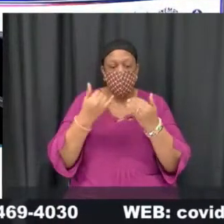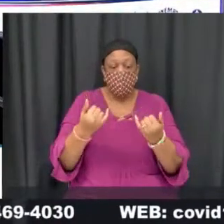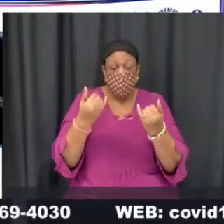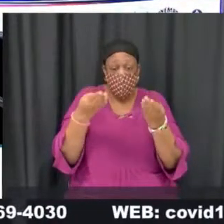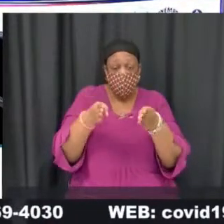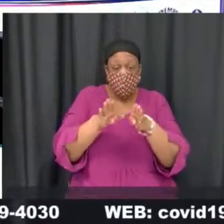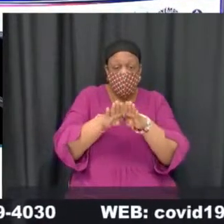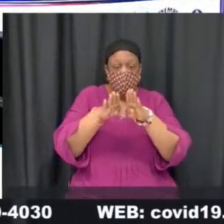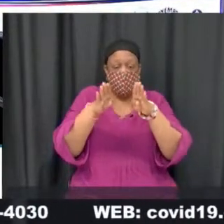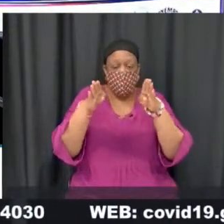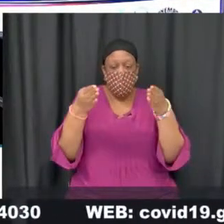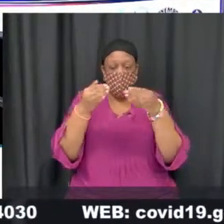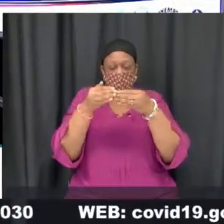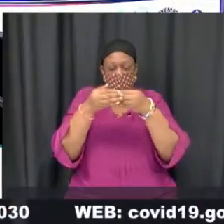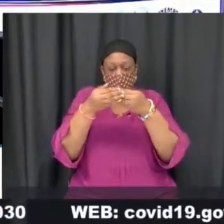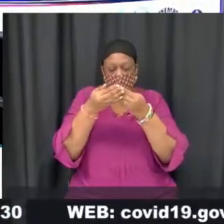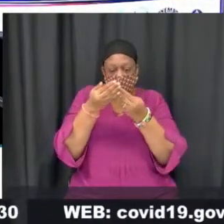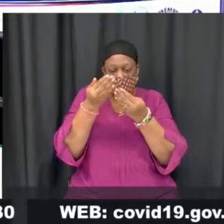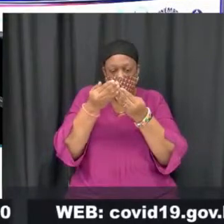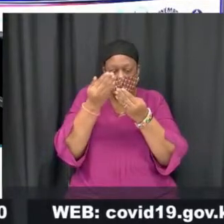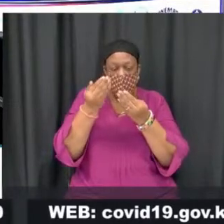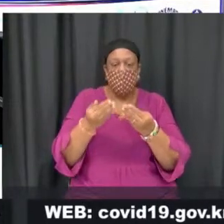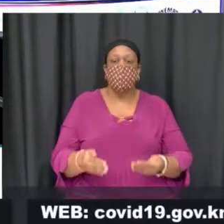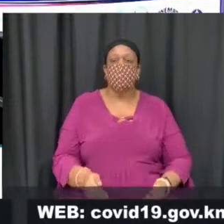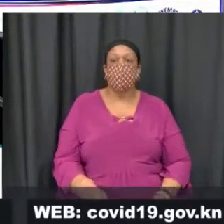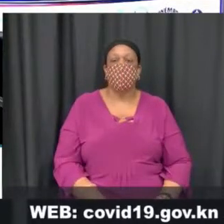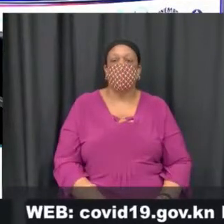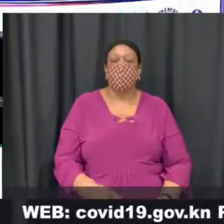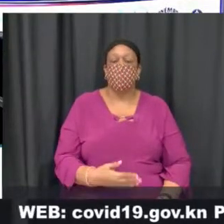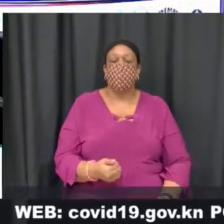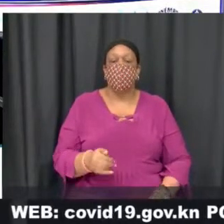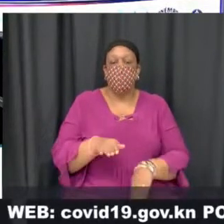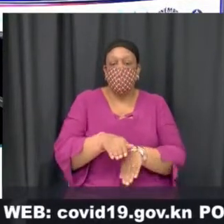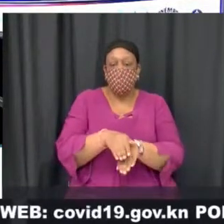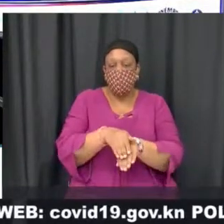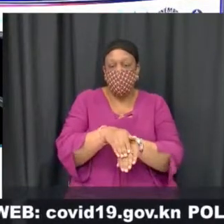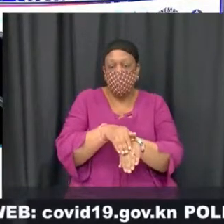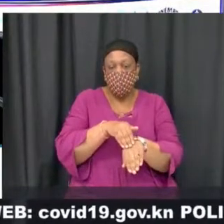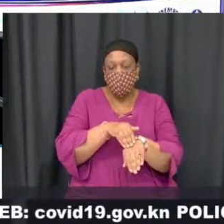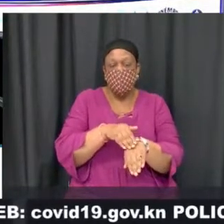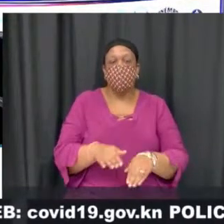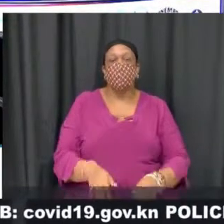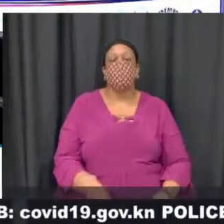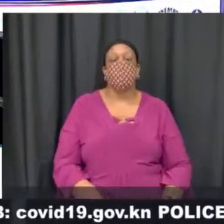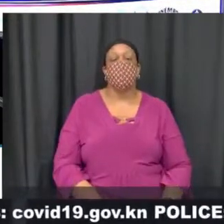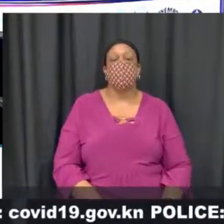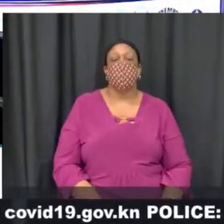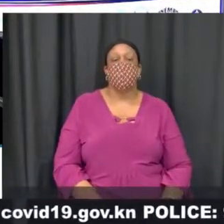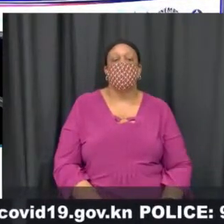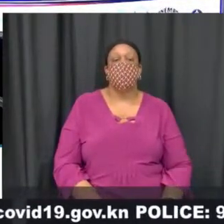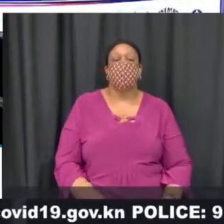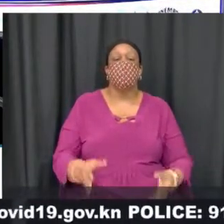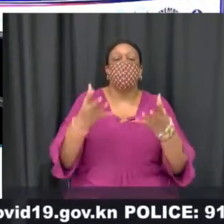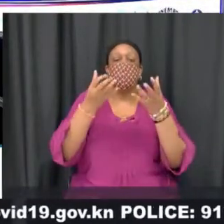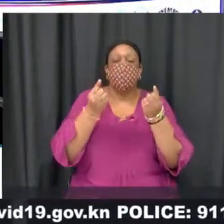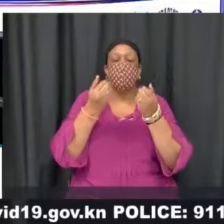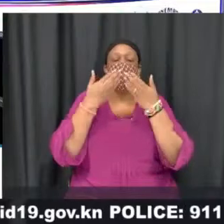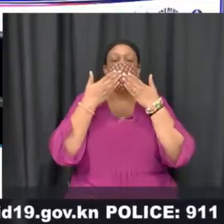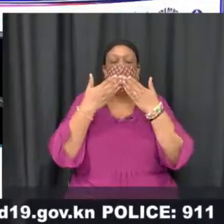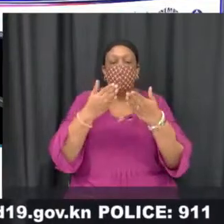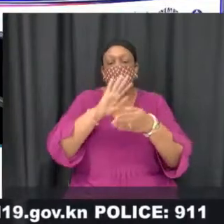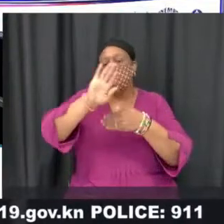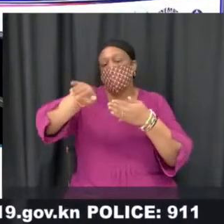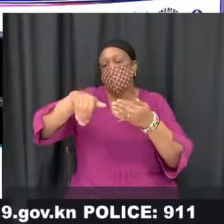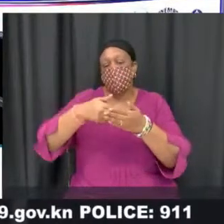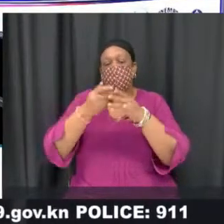and Commerce, the clergy, a number of NGOs, small independent businesses, and of